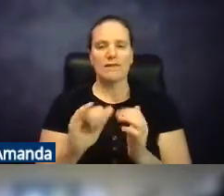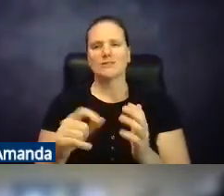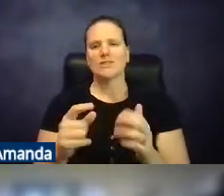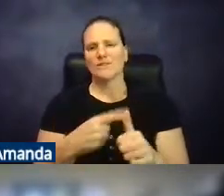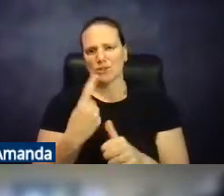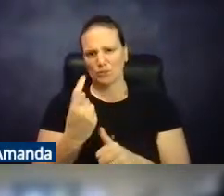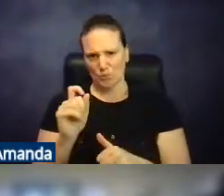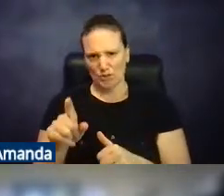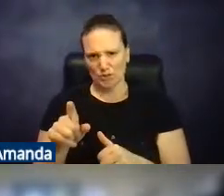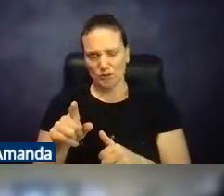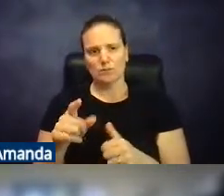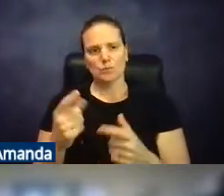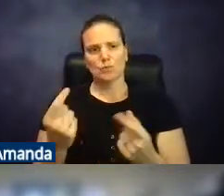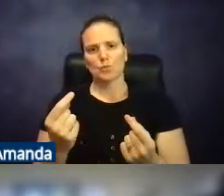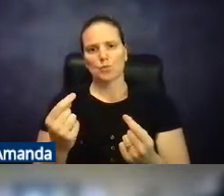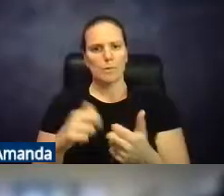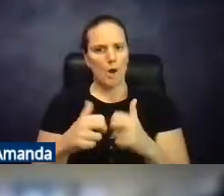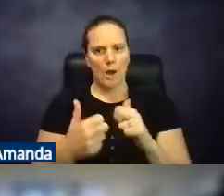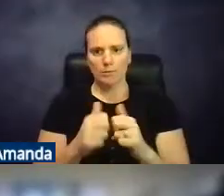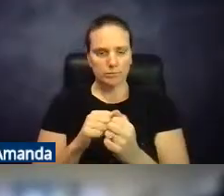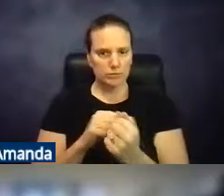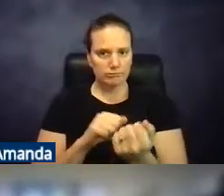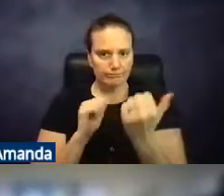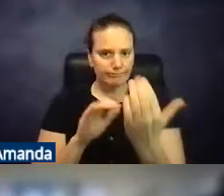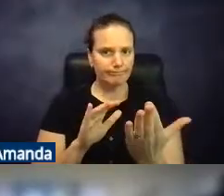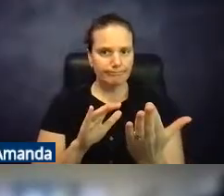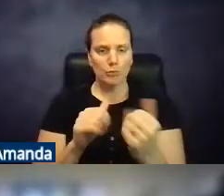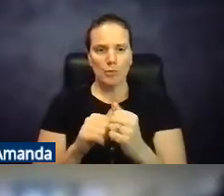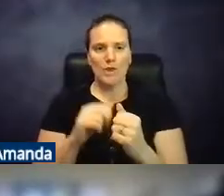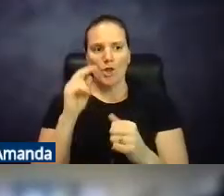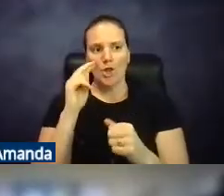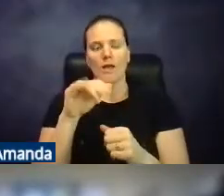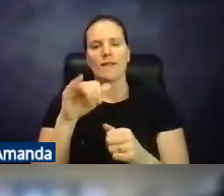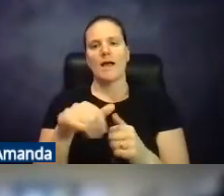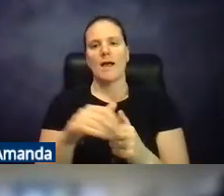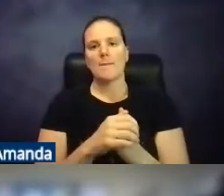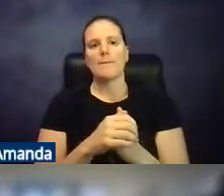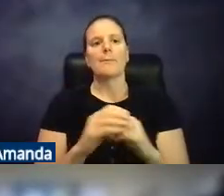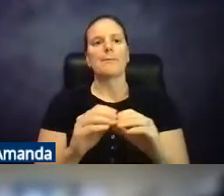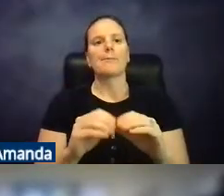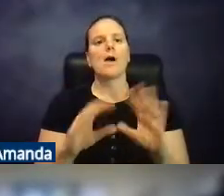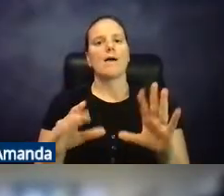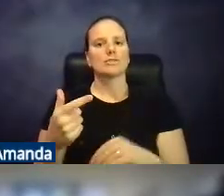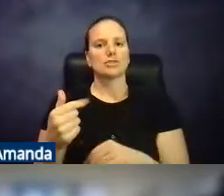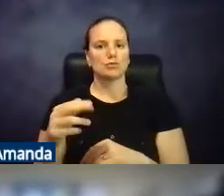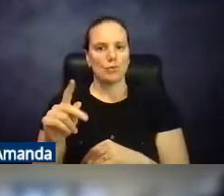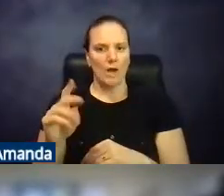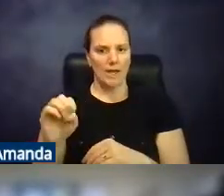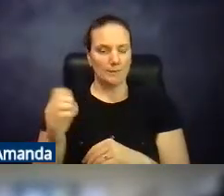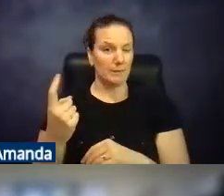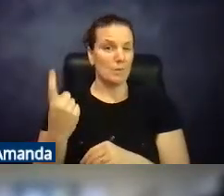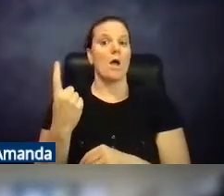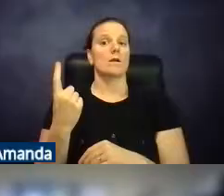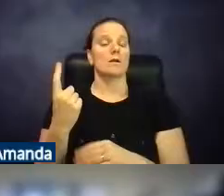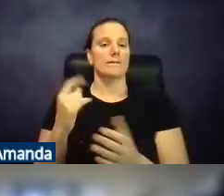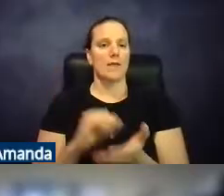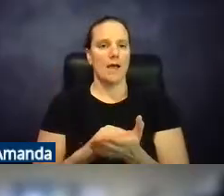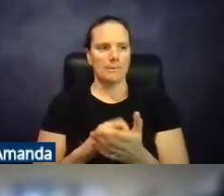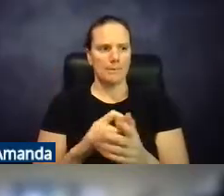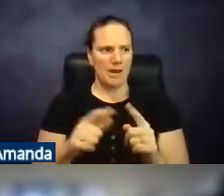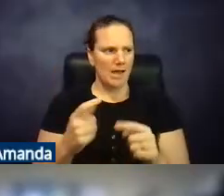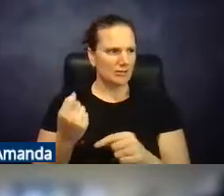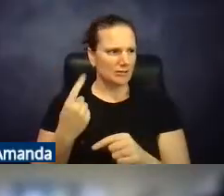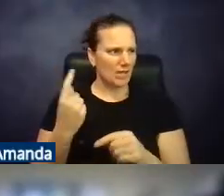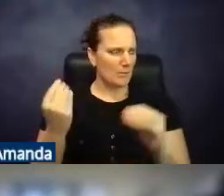then what were the problems that you ran into when you tried to look at that? And obviously grade might be one of them, but I'd like to understand more